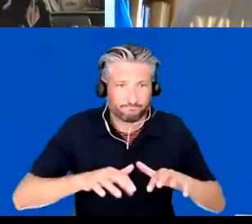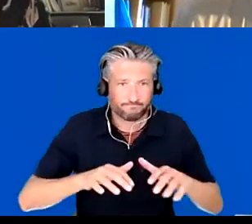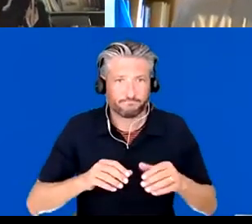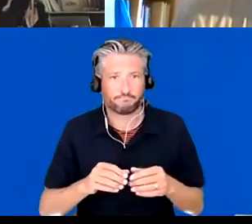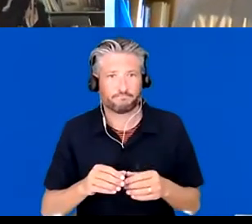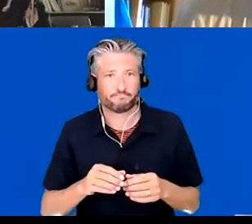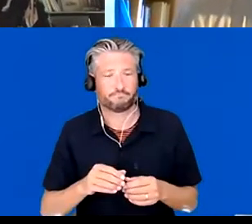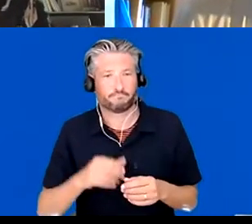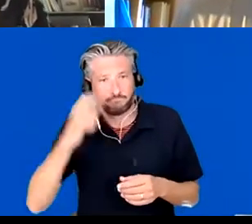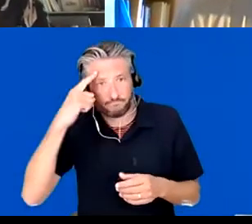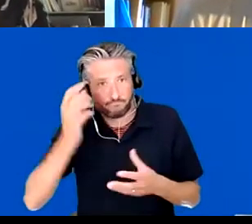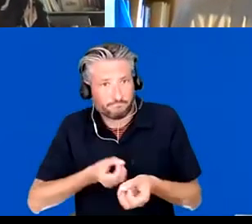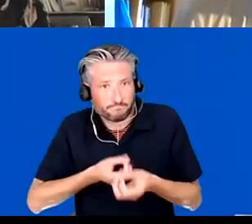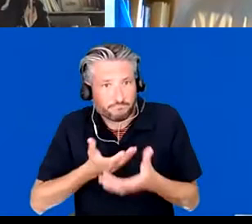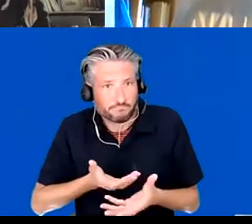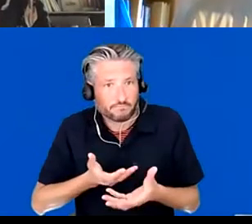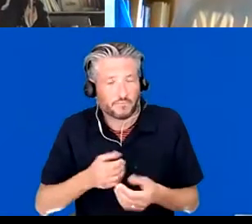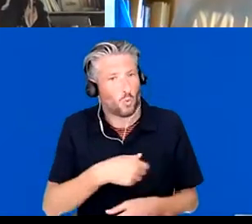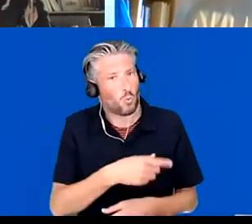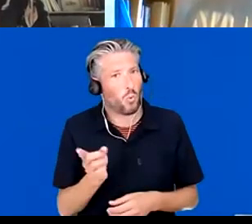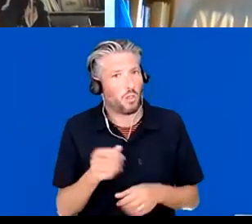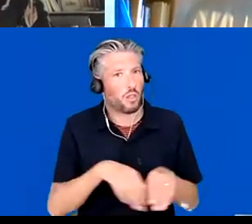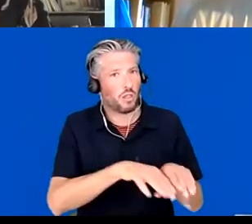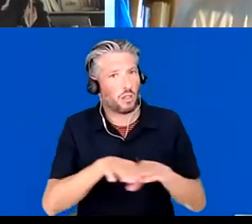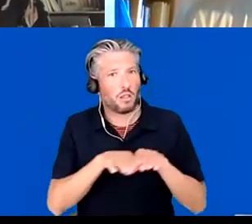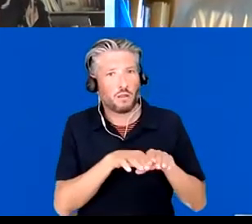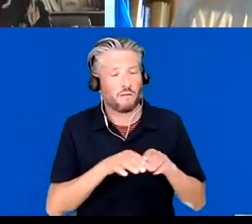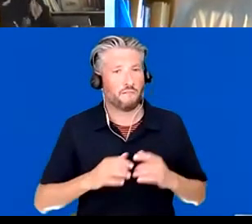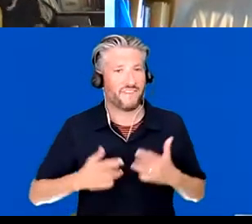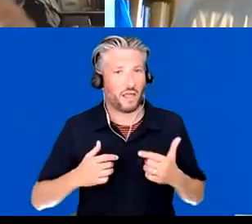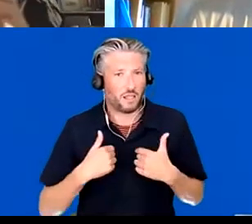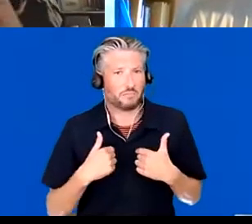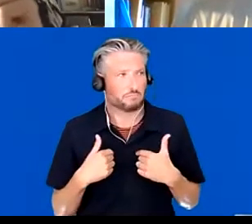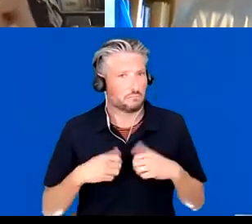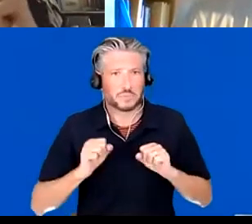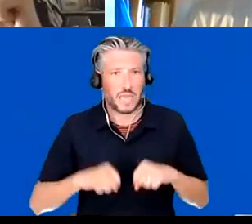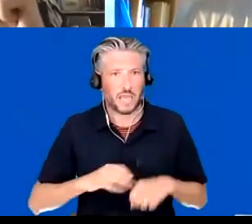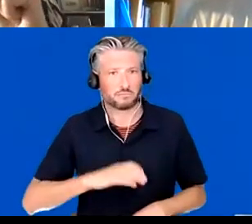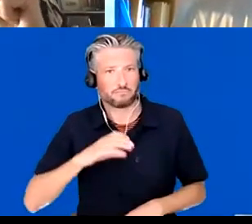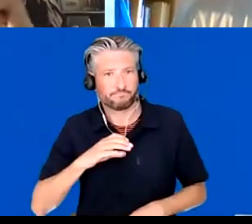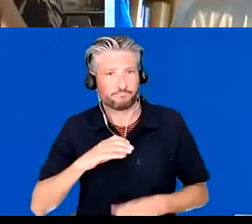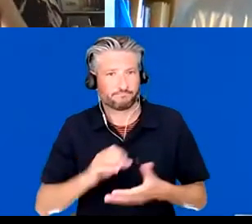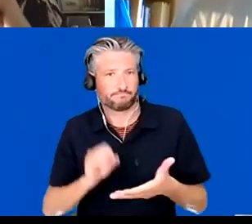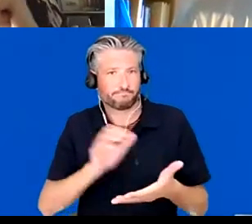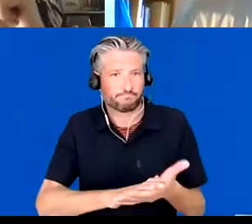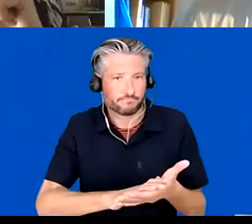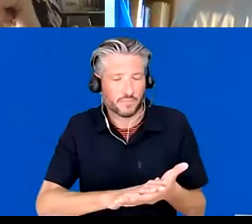contributing with their points. So that was very giving for us. We were very pleased about that.